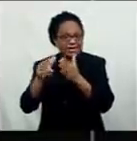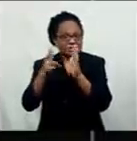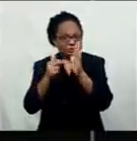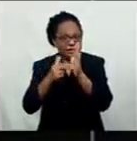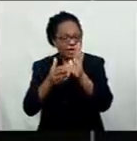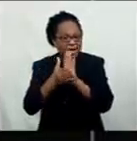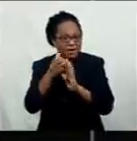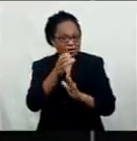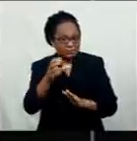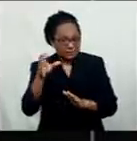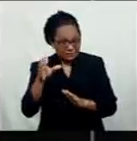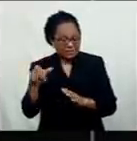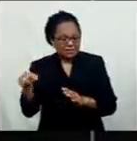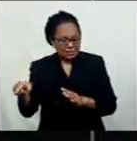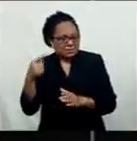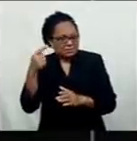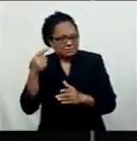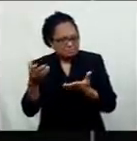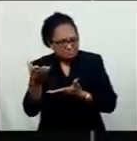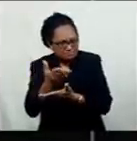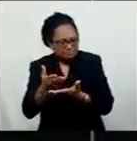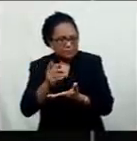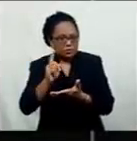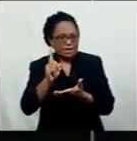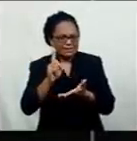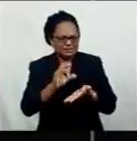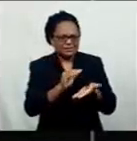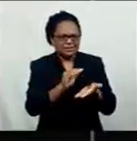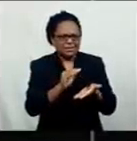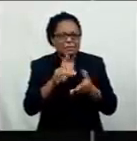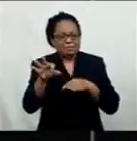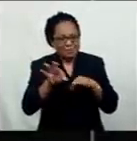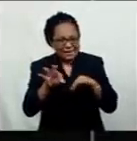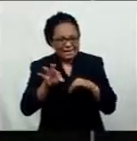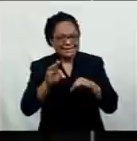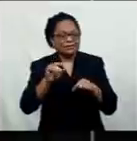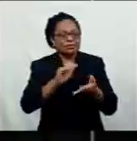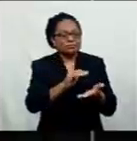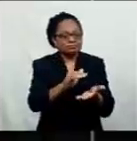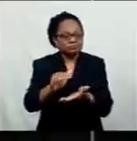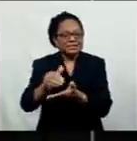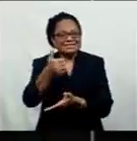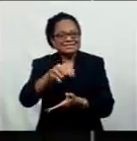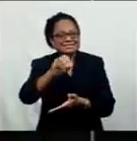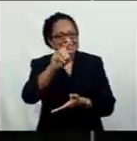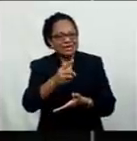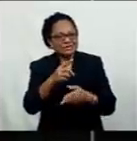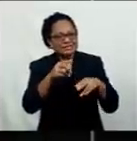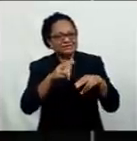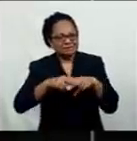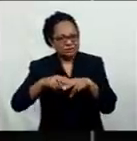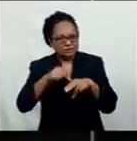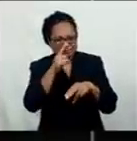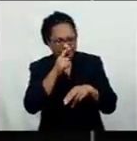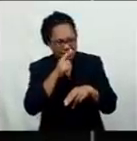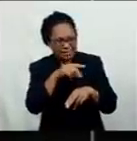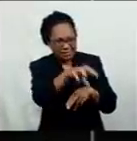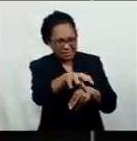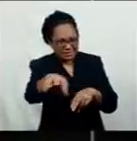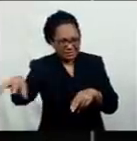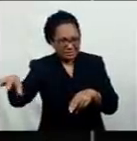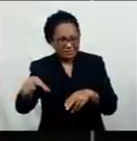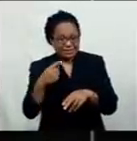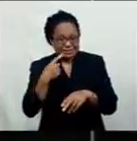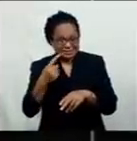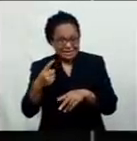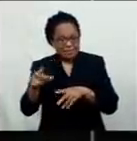COVID relief initiative. The initiative will benefit over 60,000 Fijians across the country. Lina Rees reports the initiative will